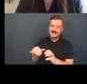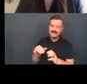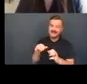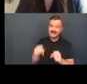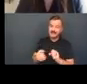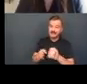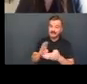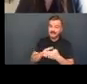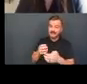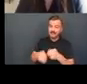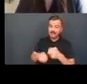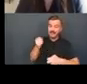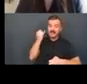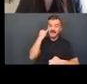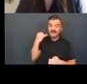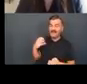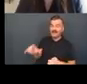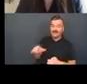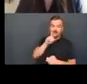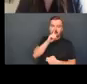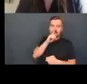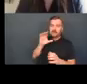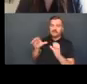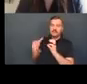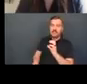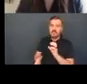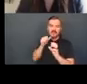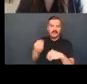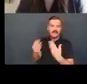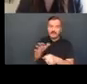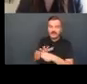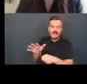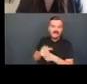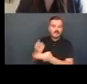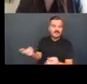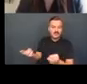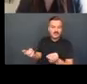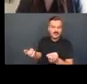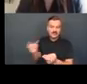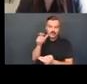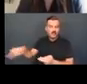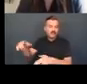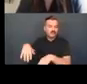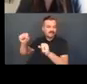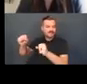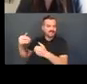both invisible and fails to provide resources to those doing the material work of caring for bodies.